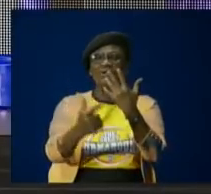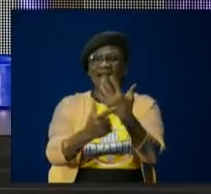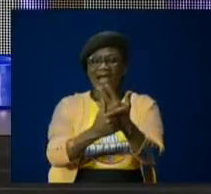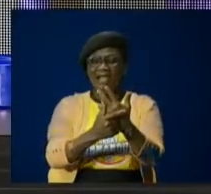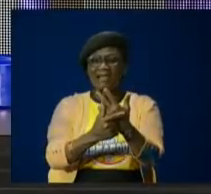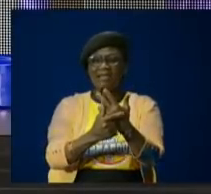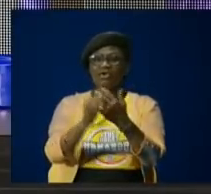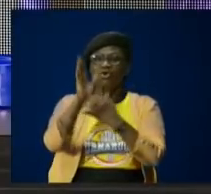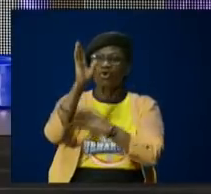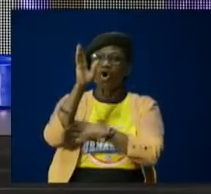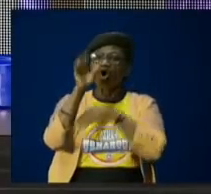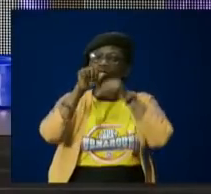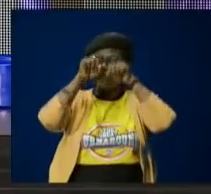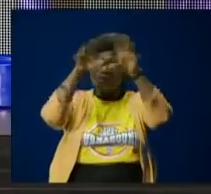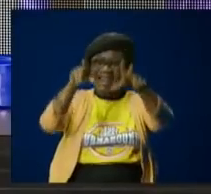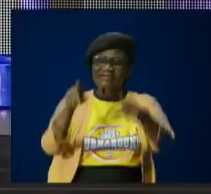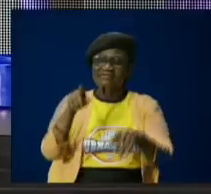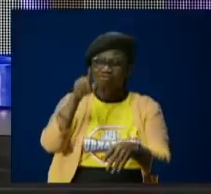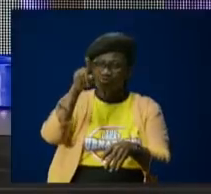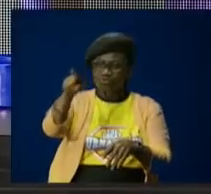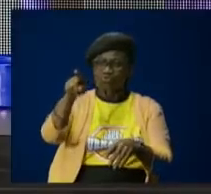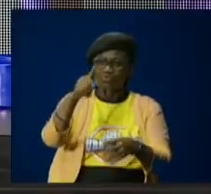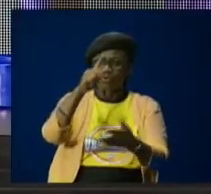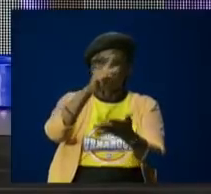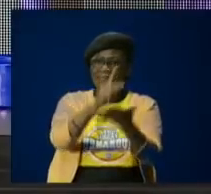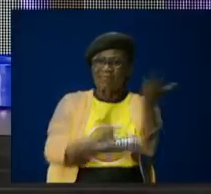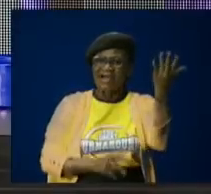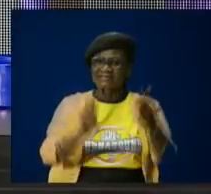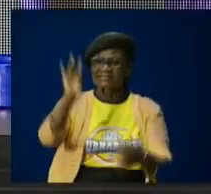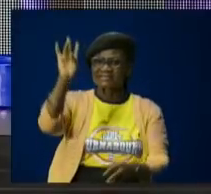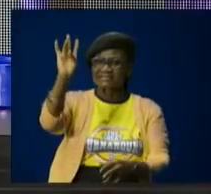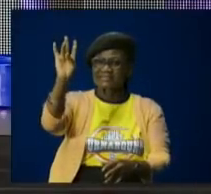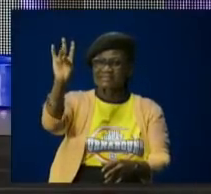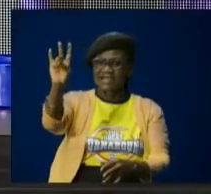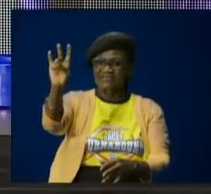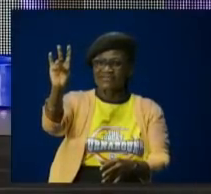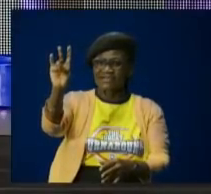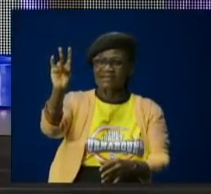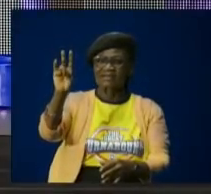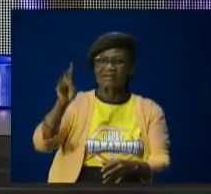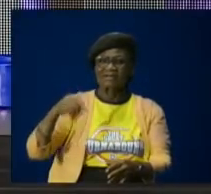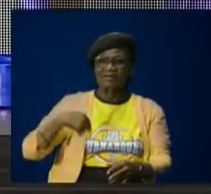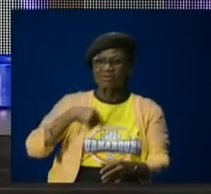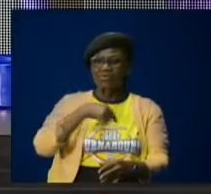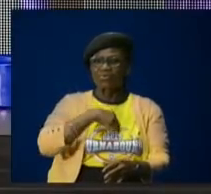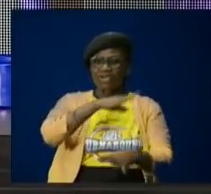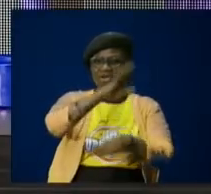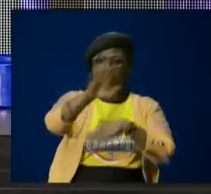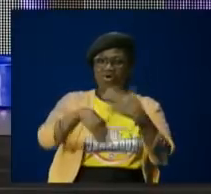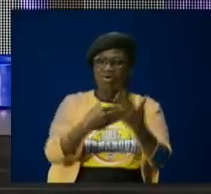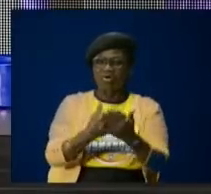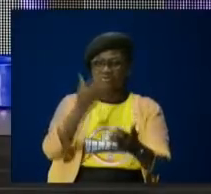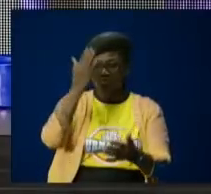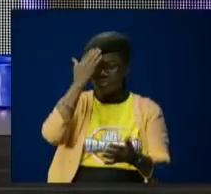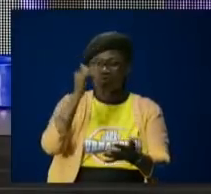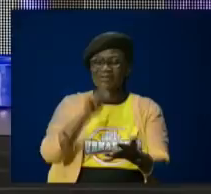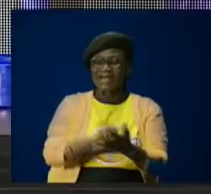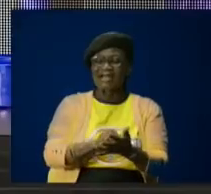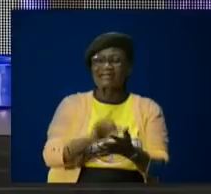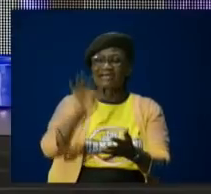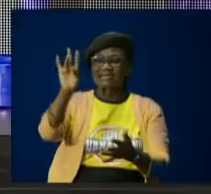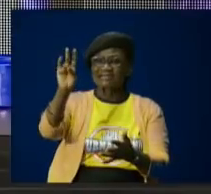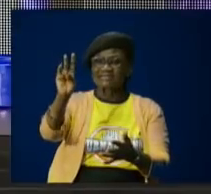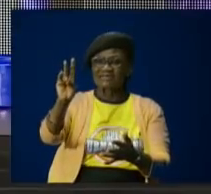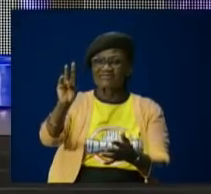7. And we all know that 7 stands for